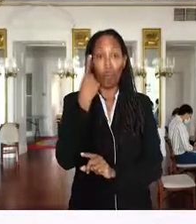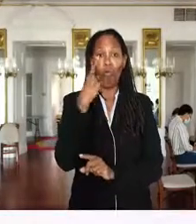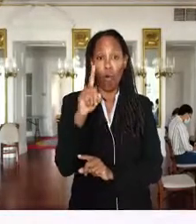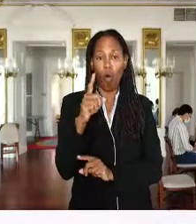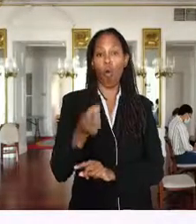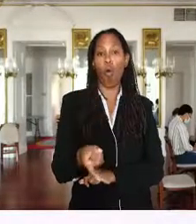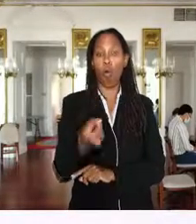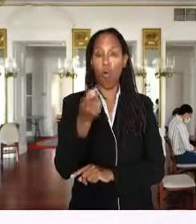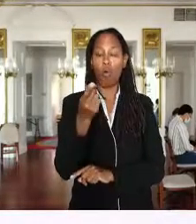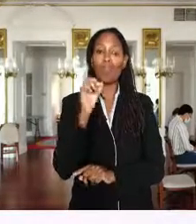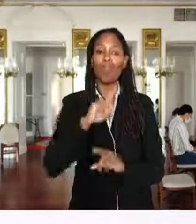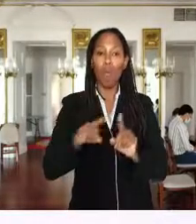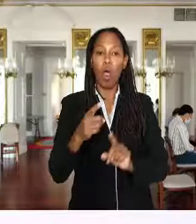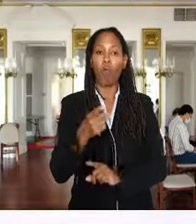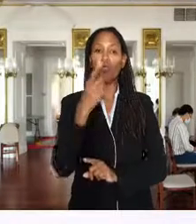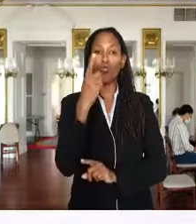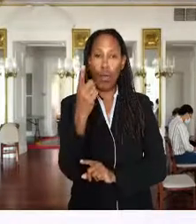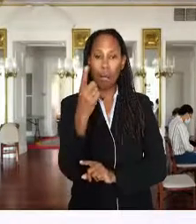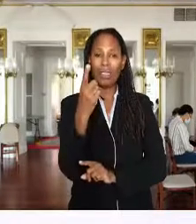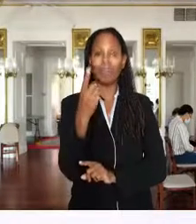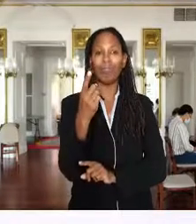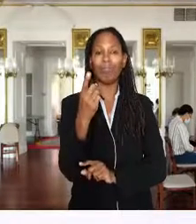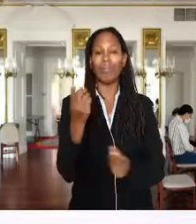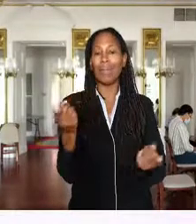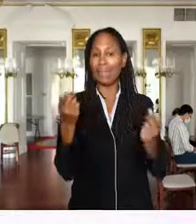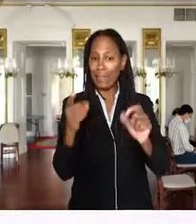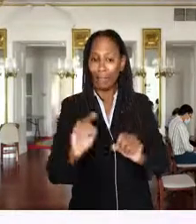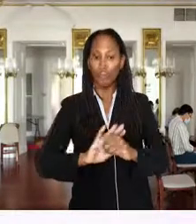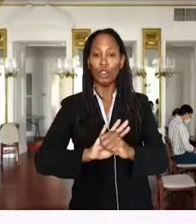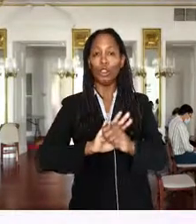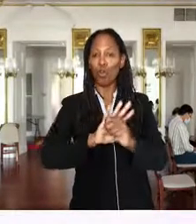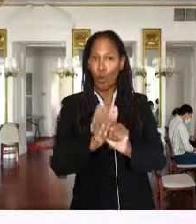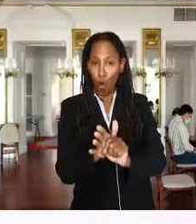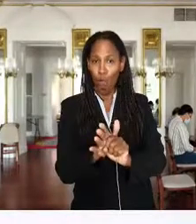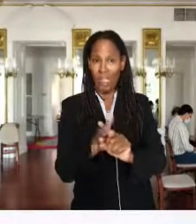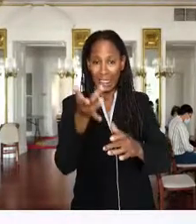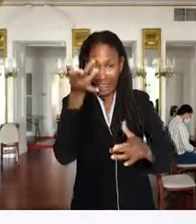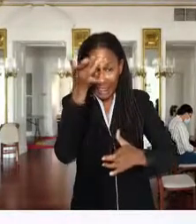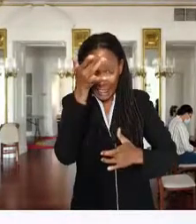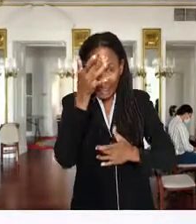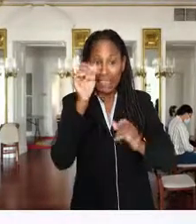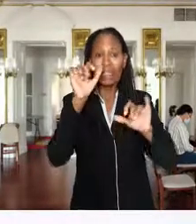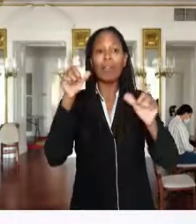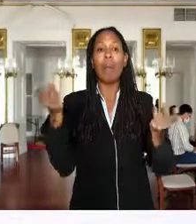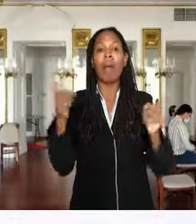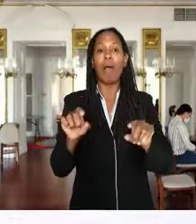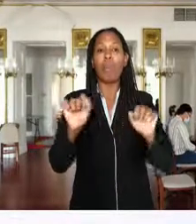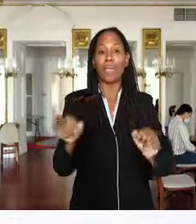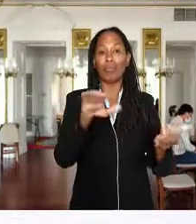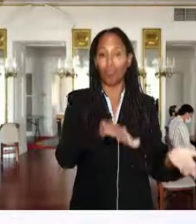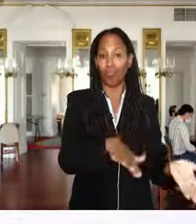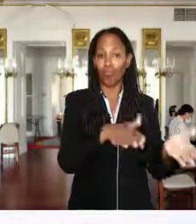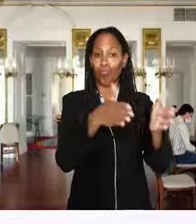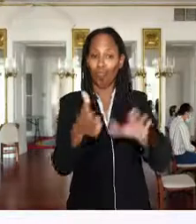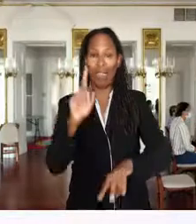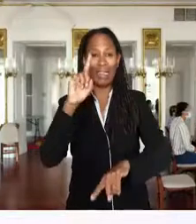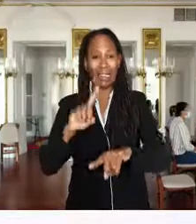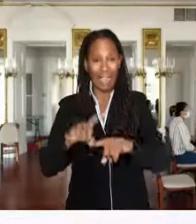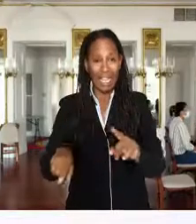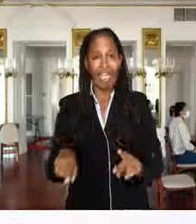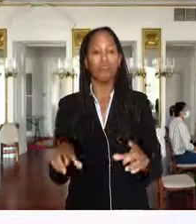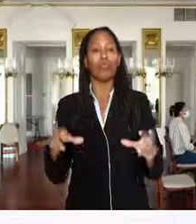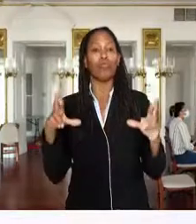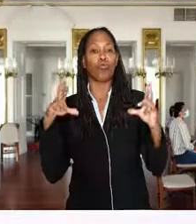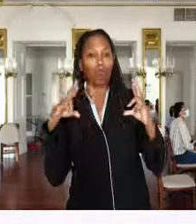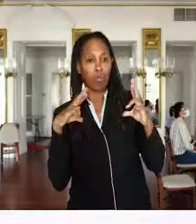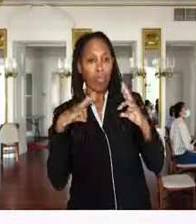infection can very well be fatal. So we shouldn't be take down our guard and rest too comfortably